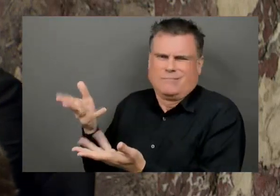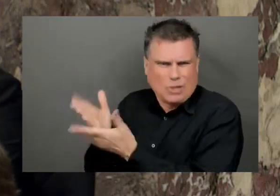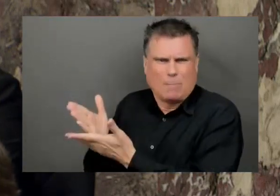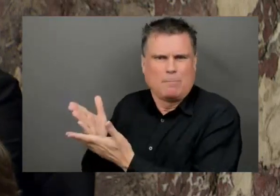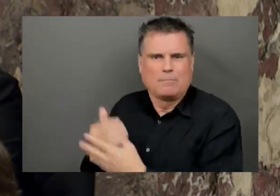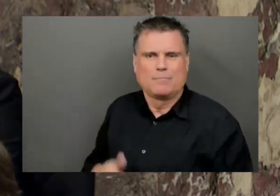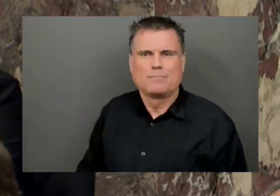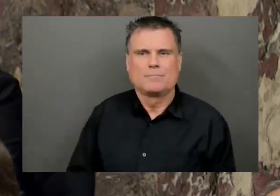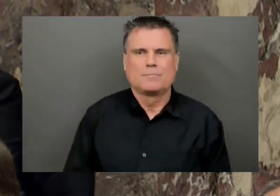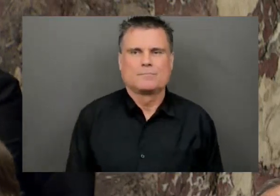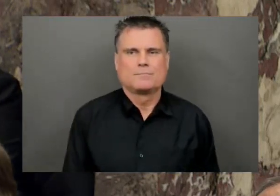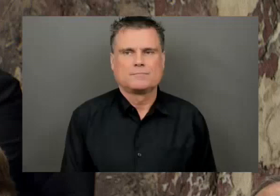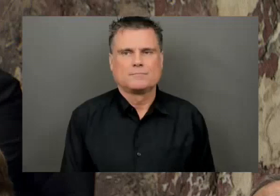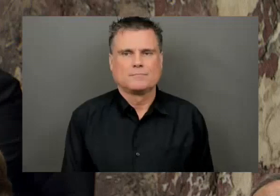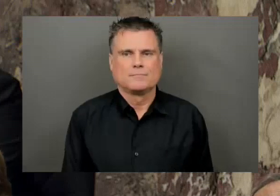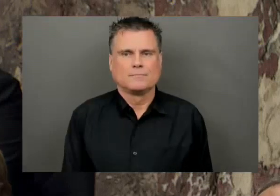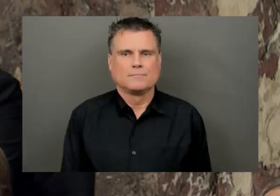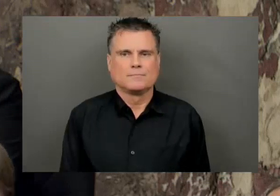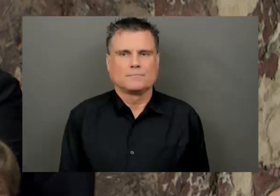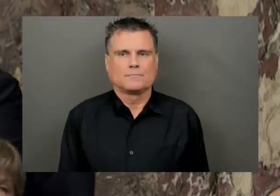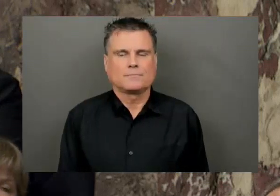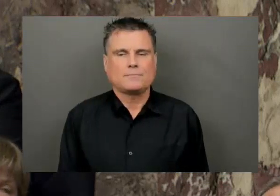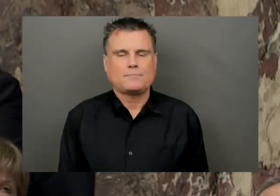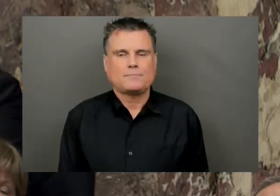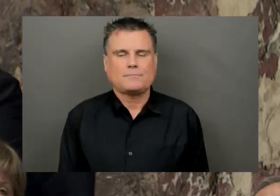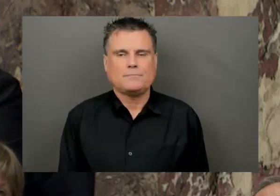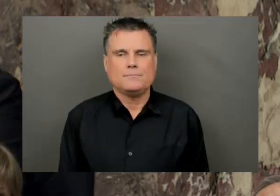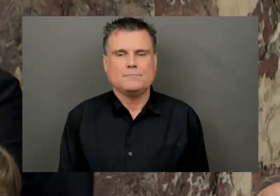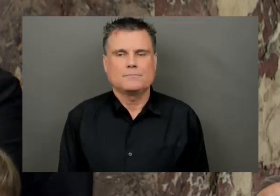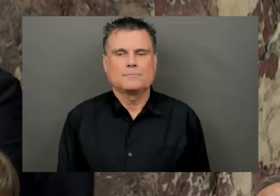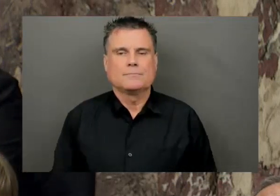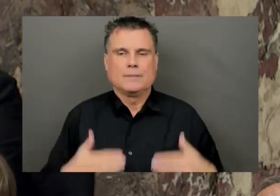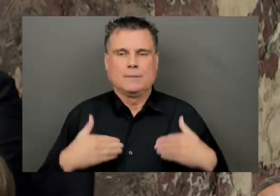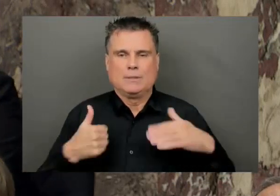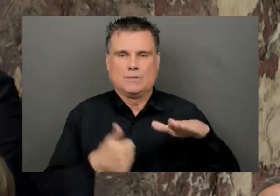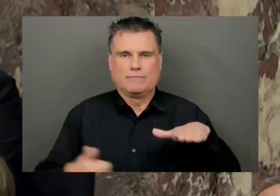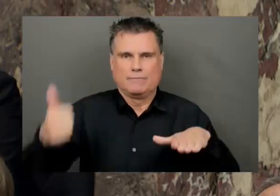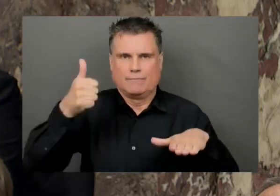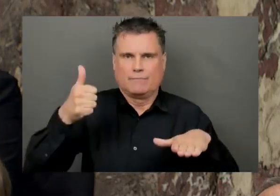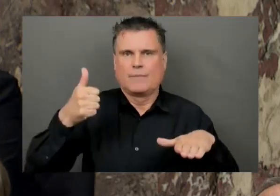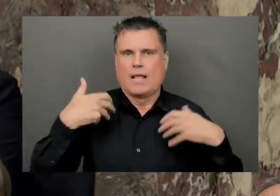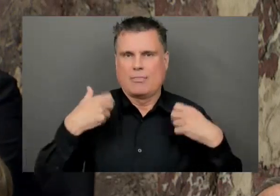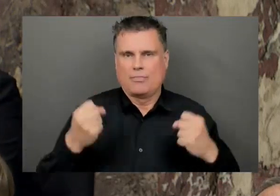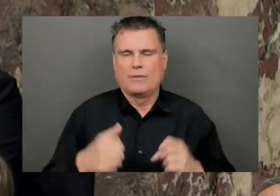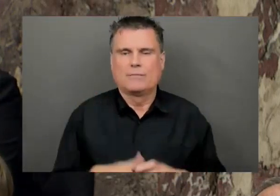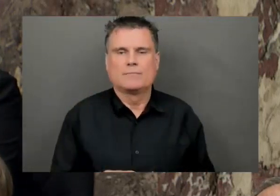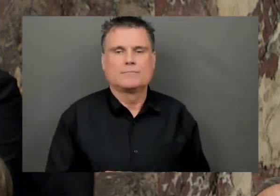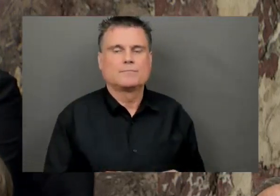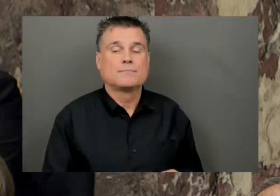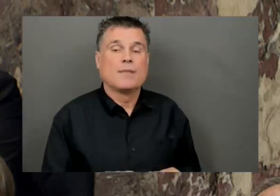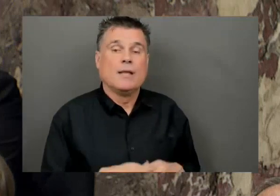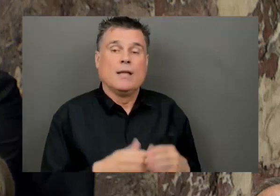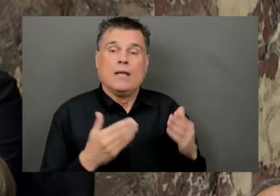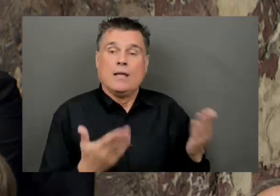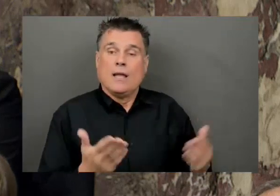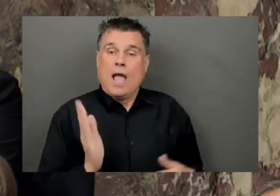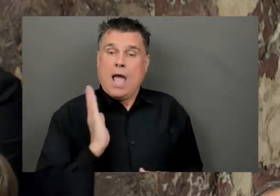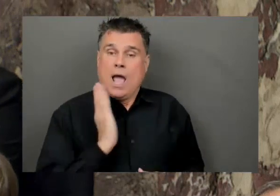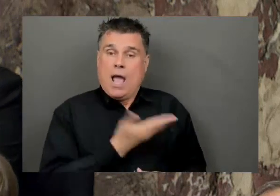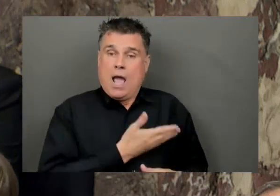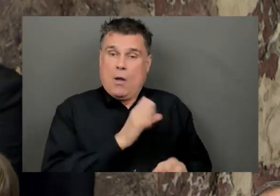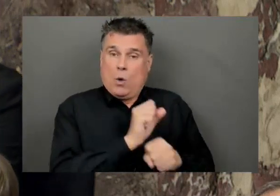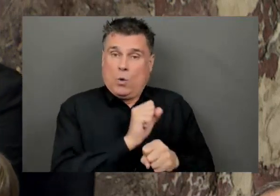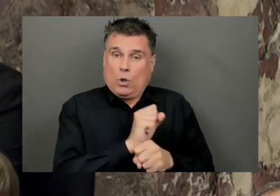Honourable Speaker, I think our work with the BCNU stands in stark contrast to the work done in the past. We are